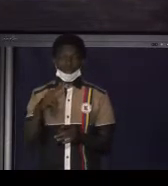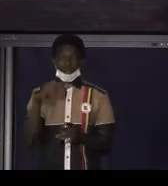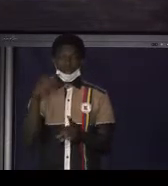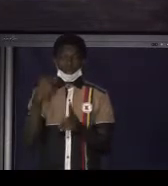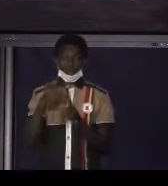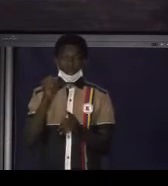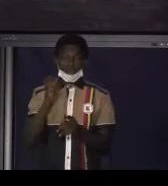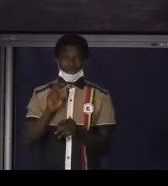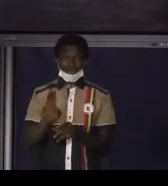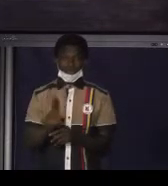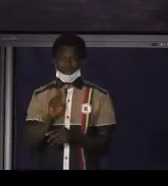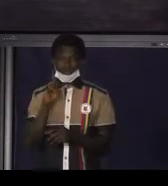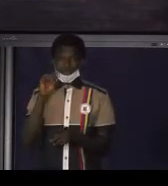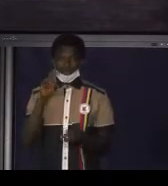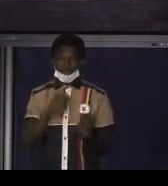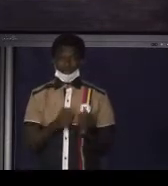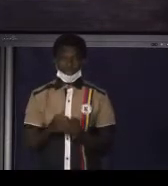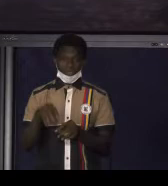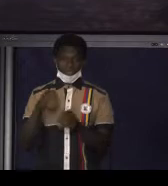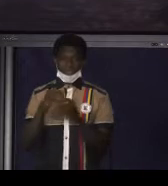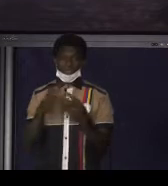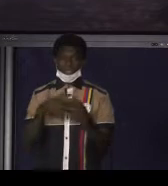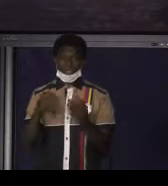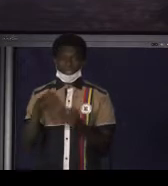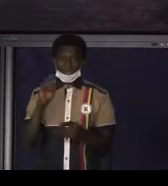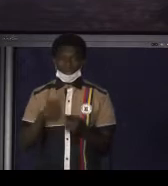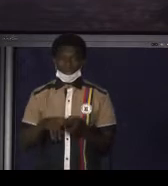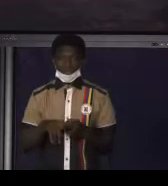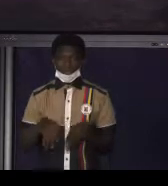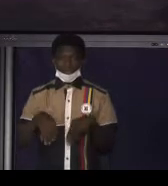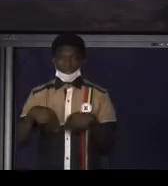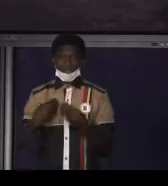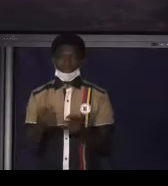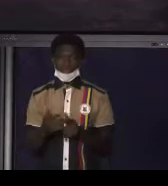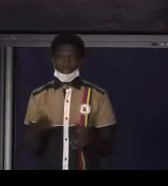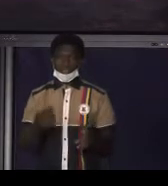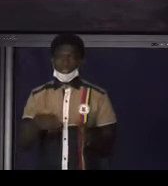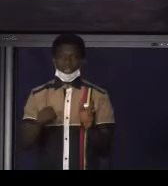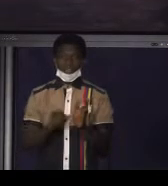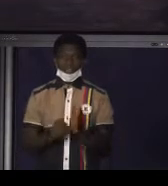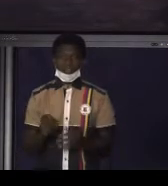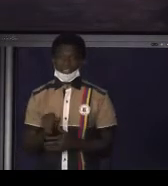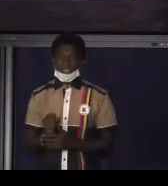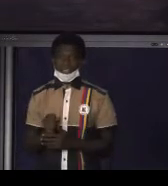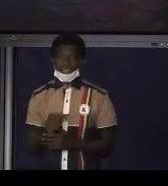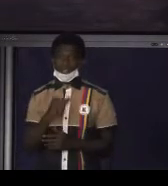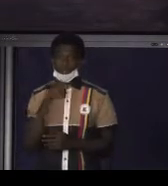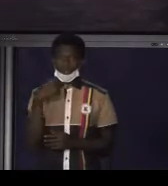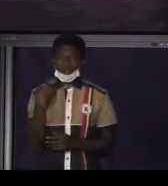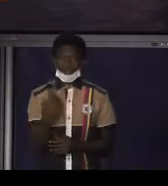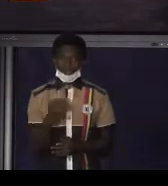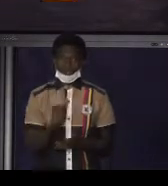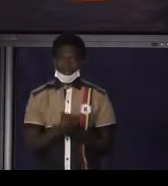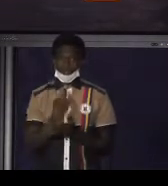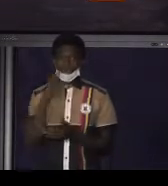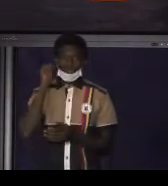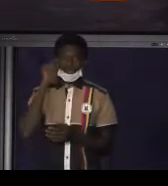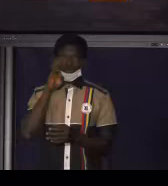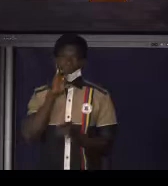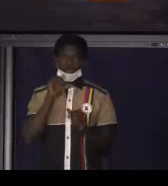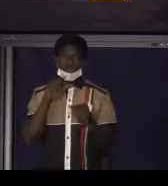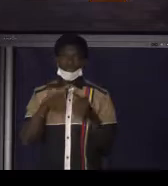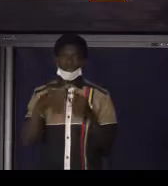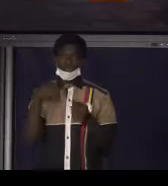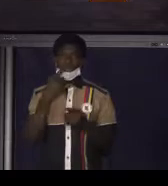two words used together in sentences to give great emphasis. Not only that, you